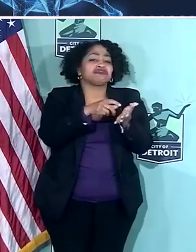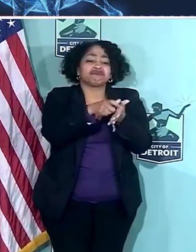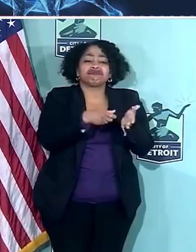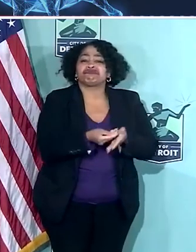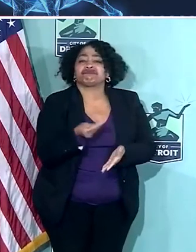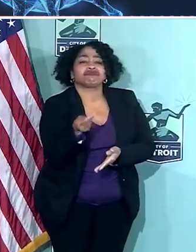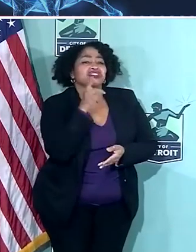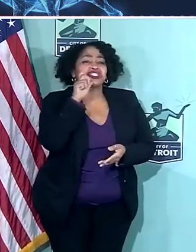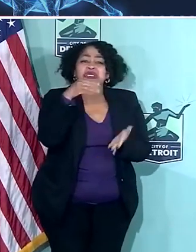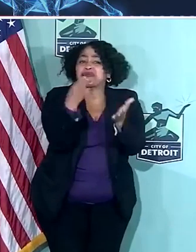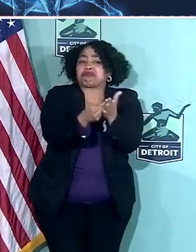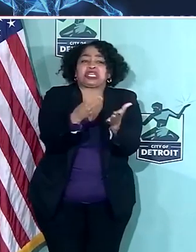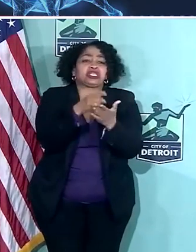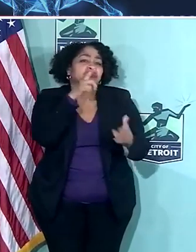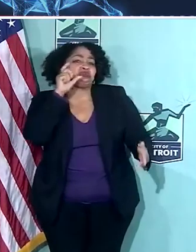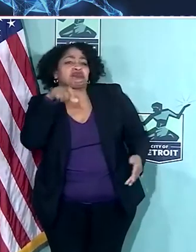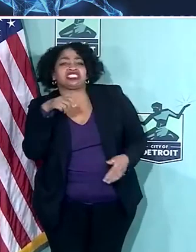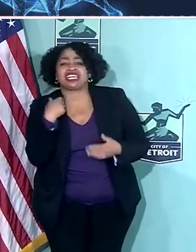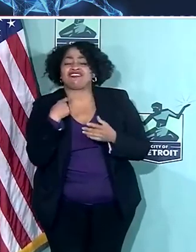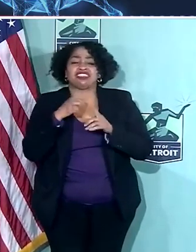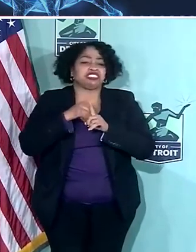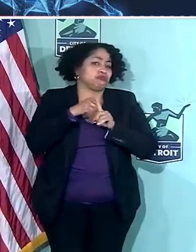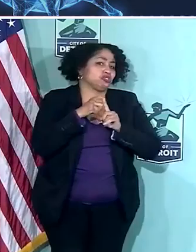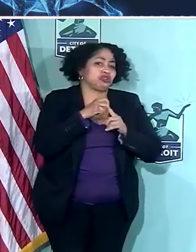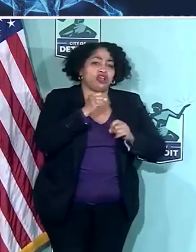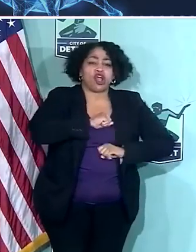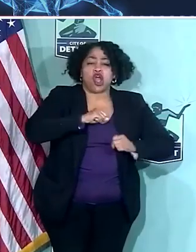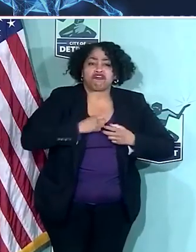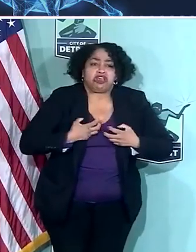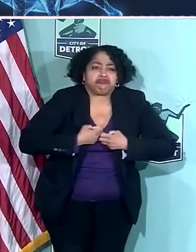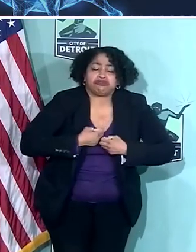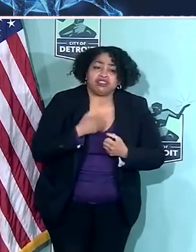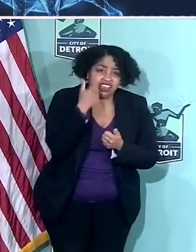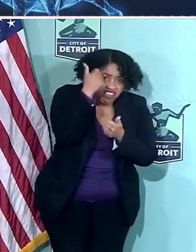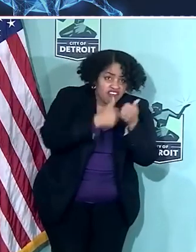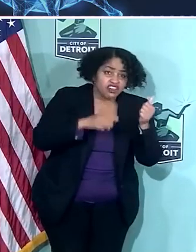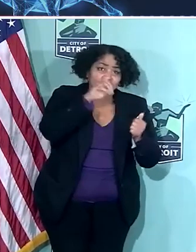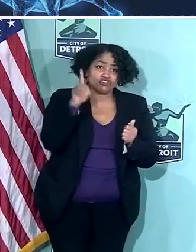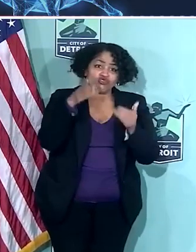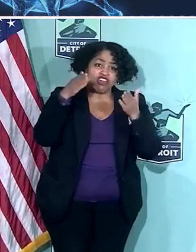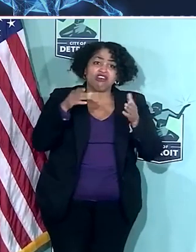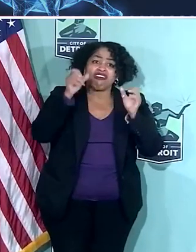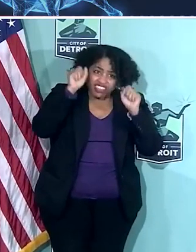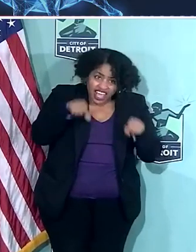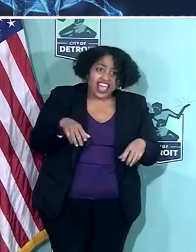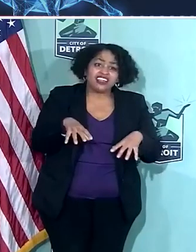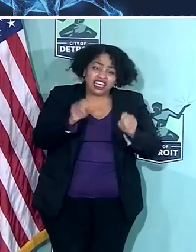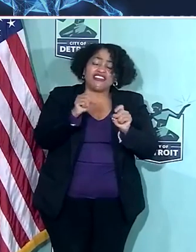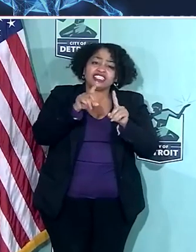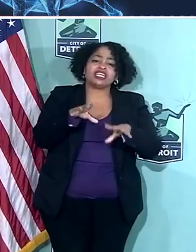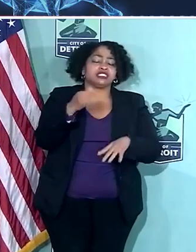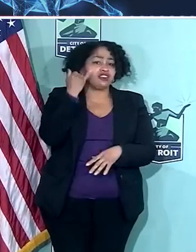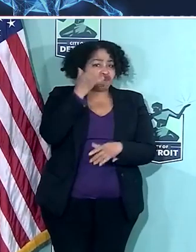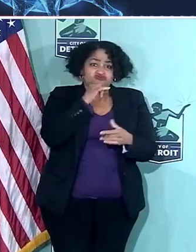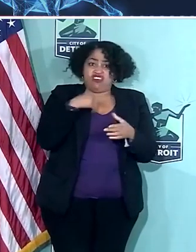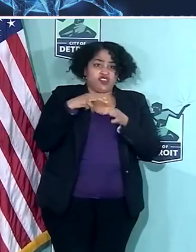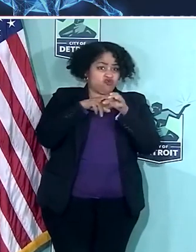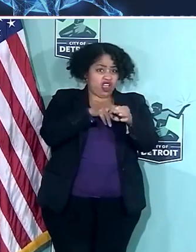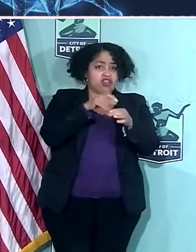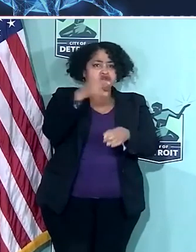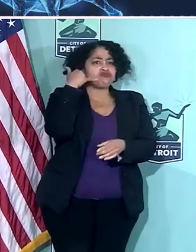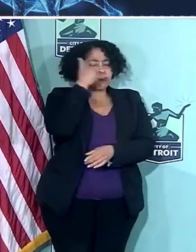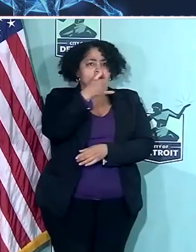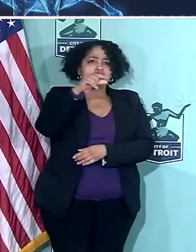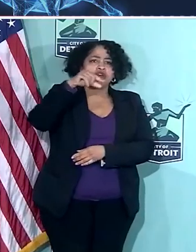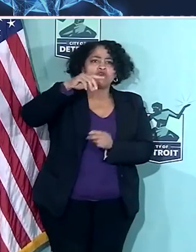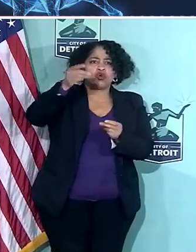need money, you don't need symptoms. Every Detroiter can get a test. And if you don't have a ride, when you call the Quicken folks at this phone number,